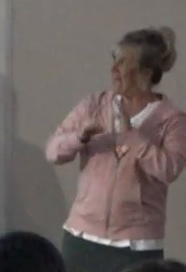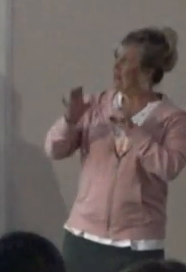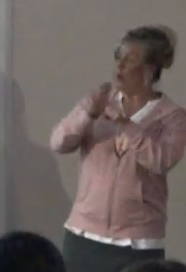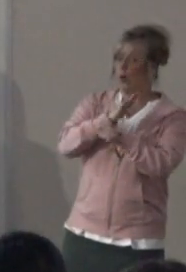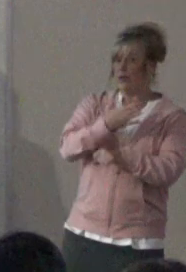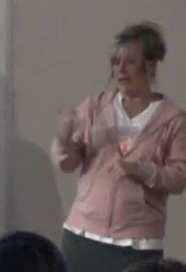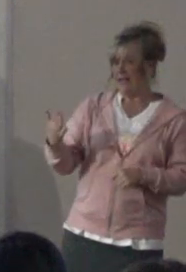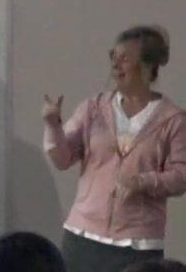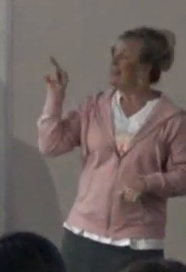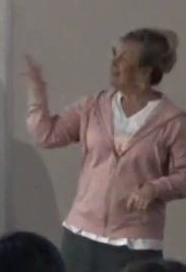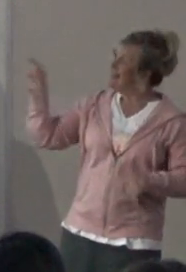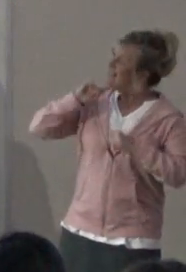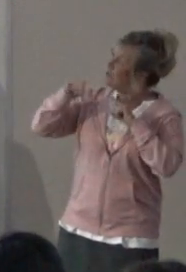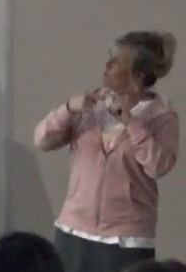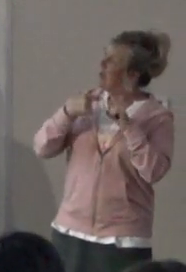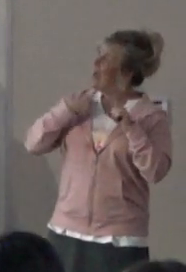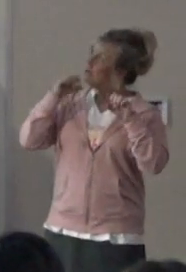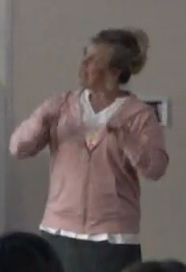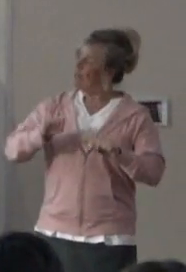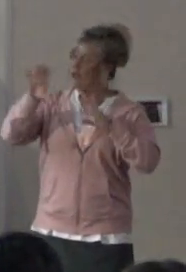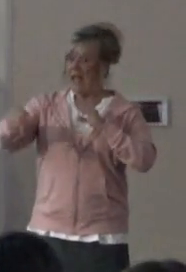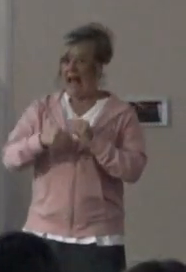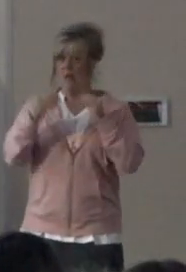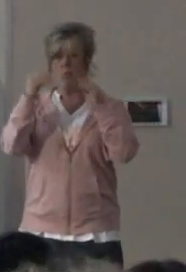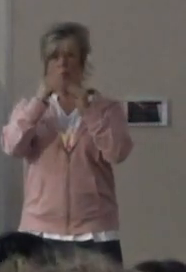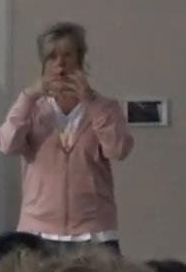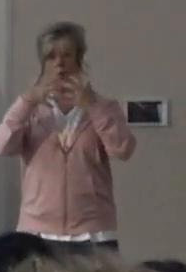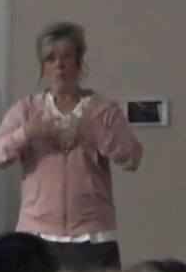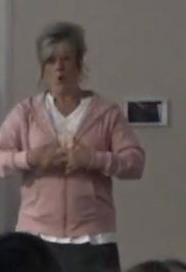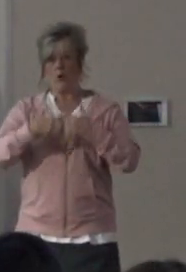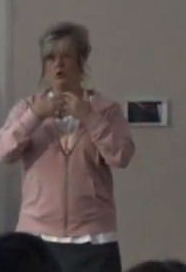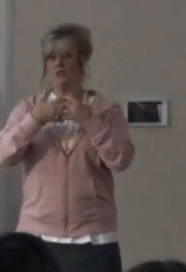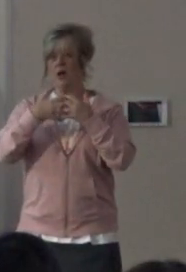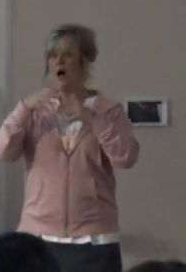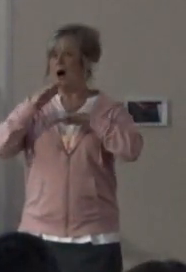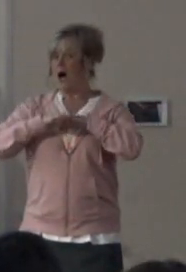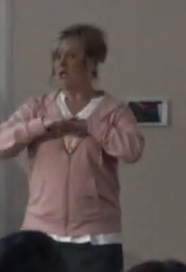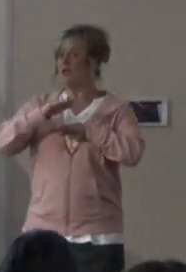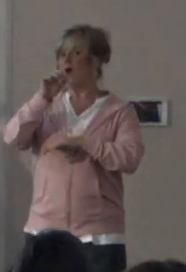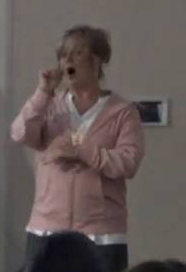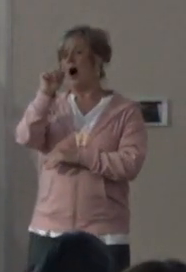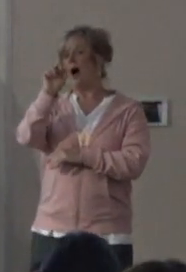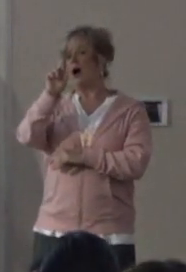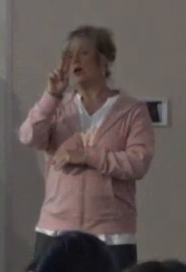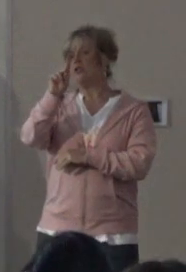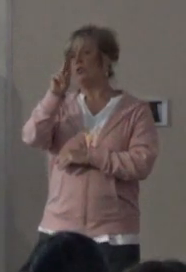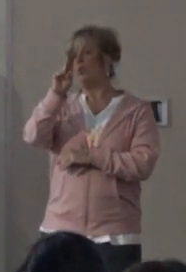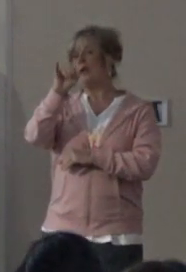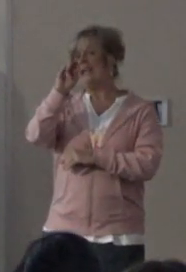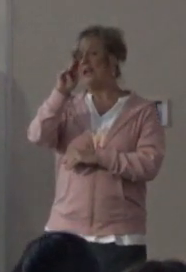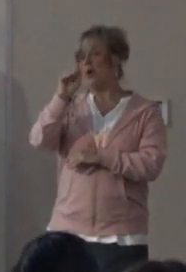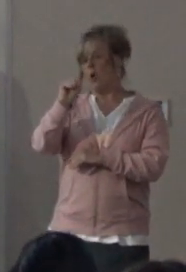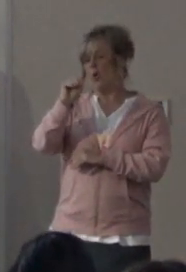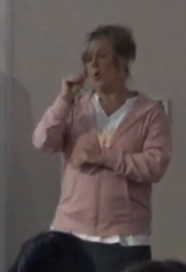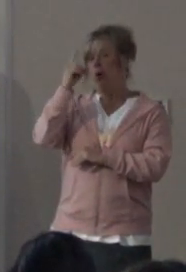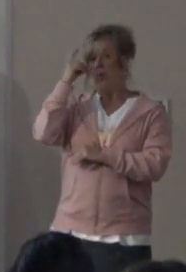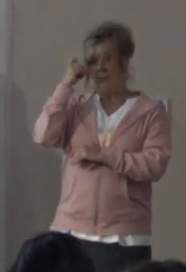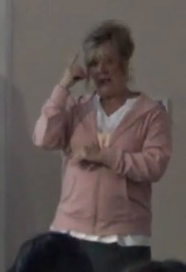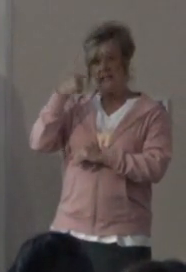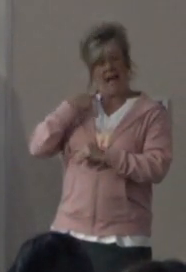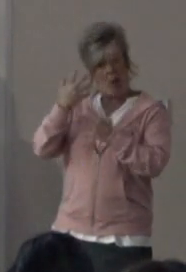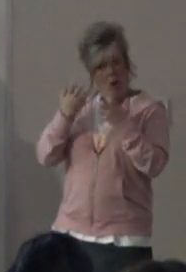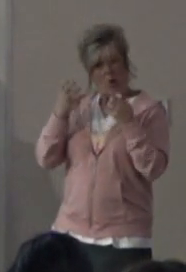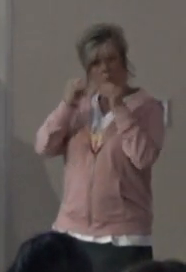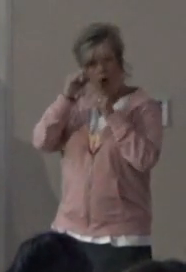So this is when I was able to add more motors onto my Arduino, which was super exciting because I want more than one butterfly.